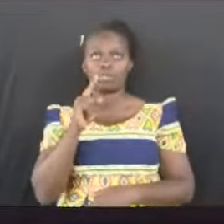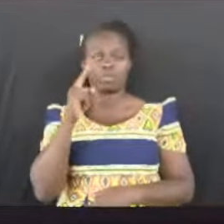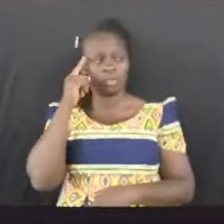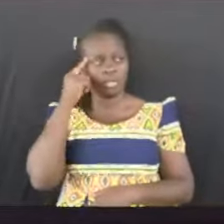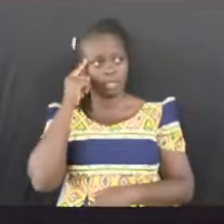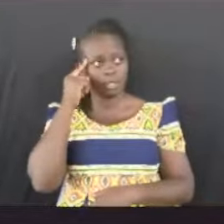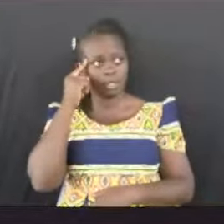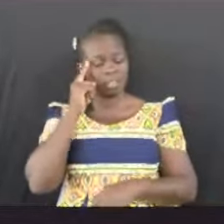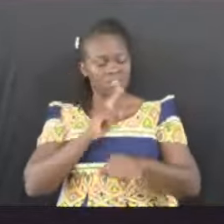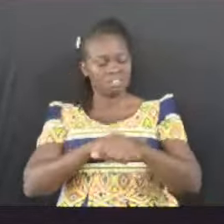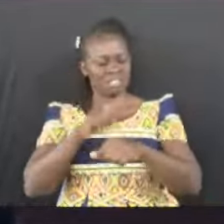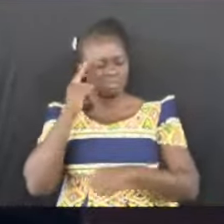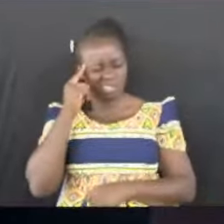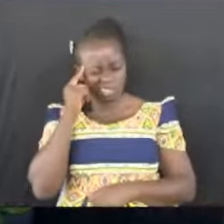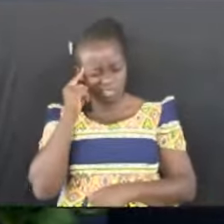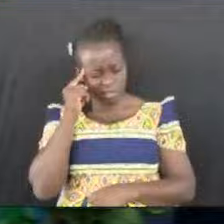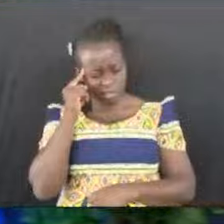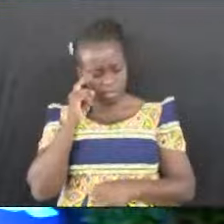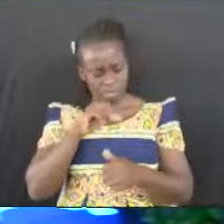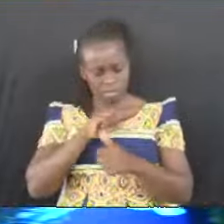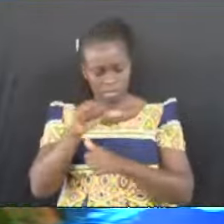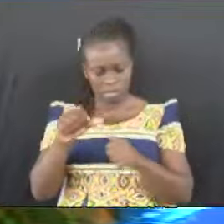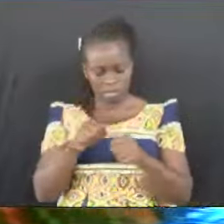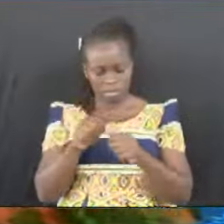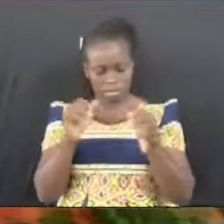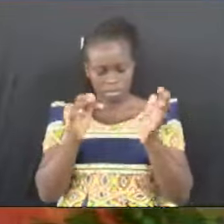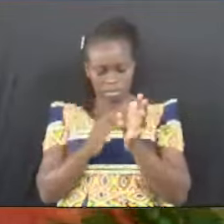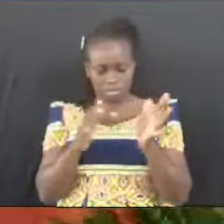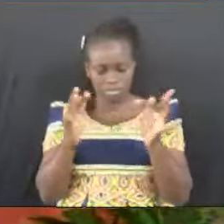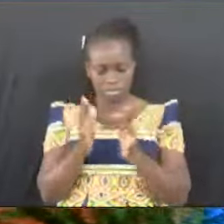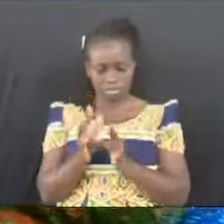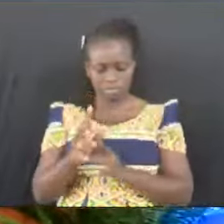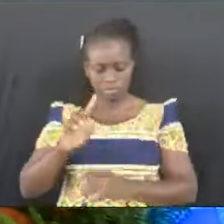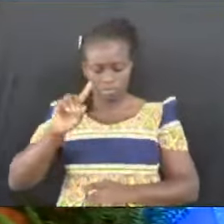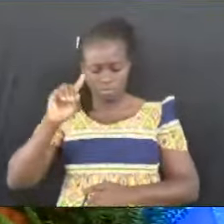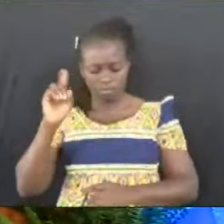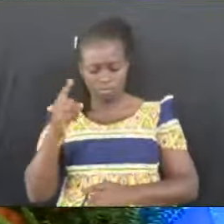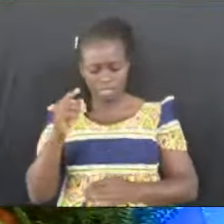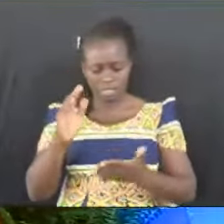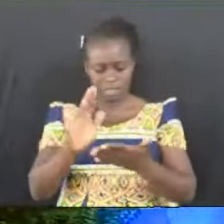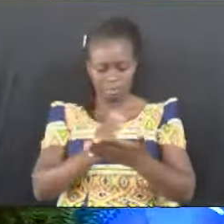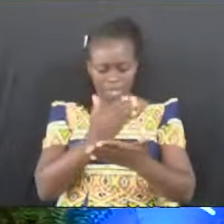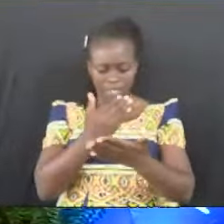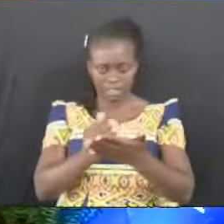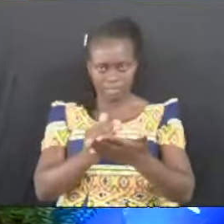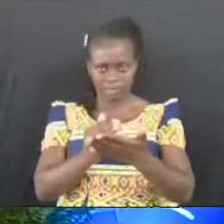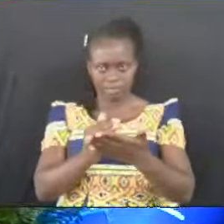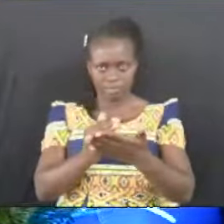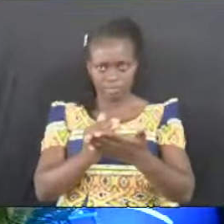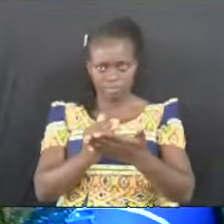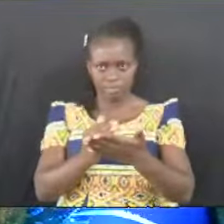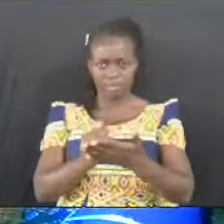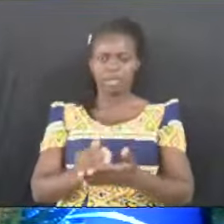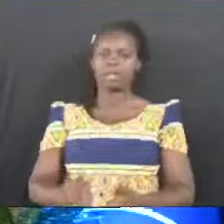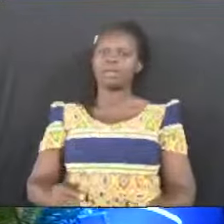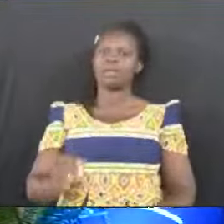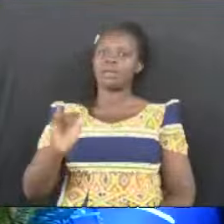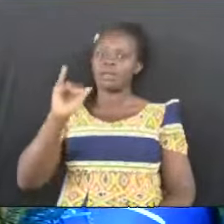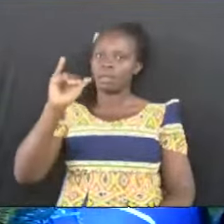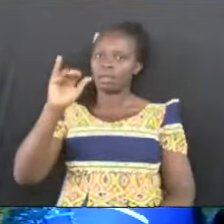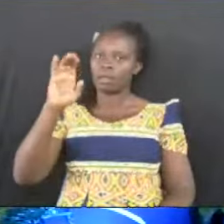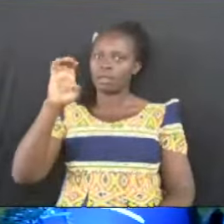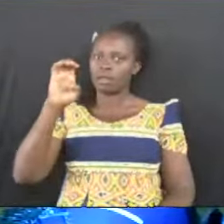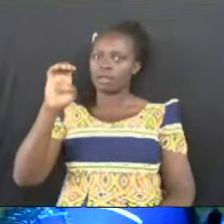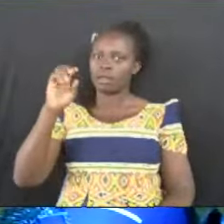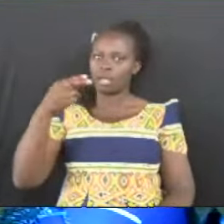Jesus. Now, the first component is Yahweh, and the